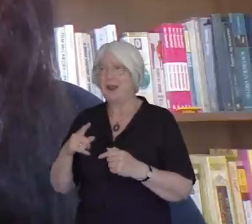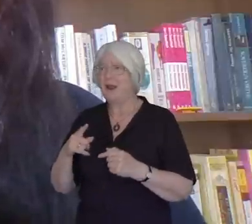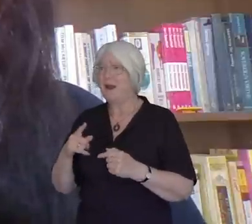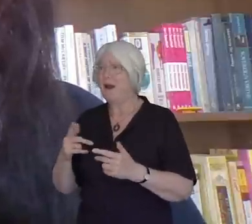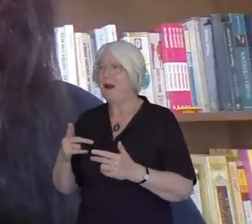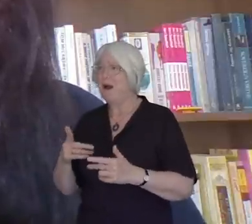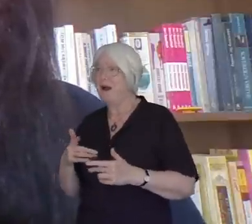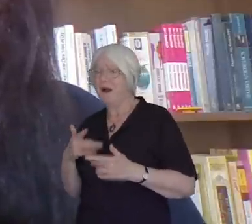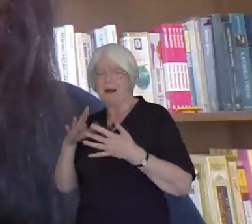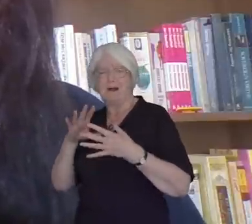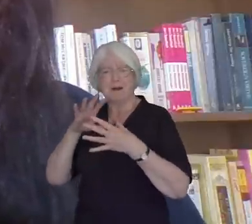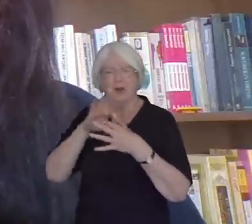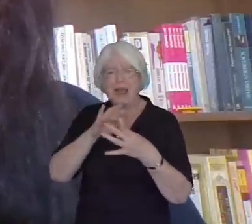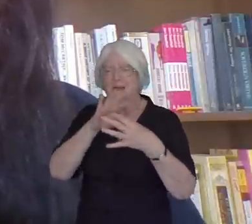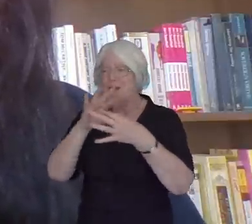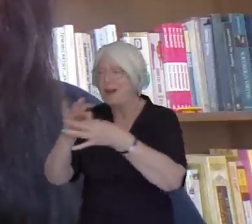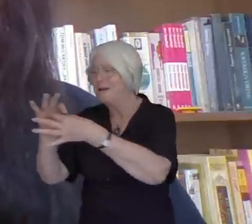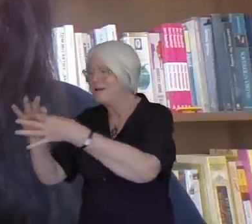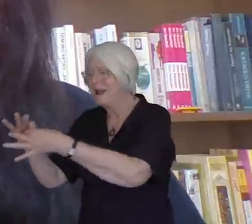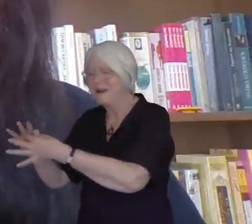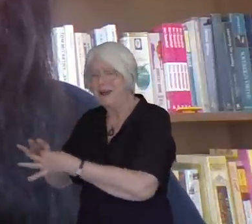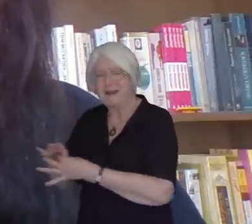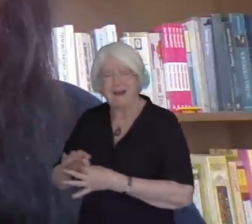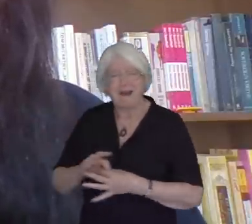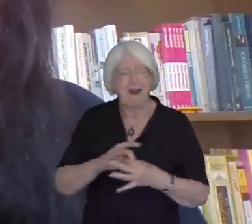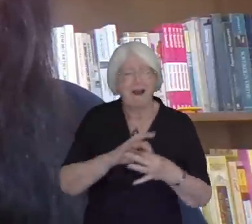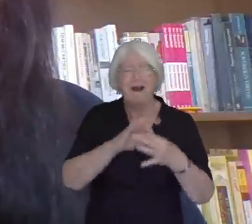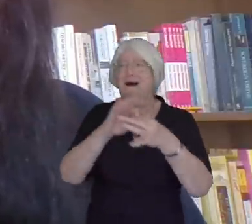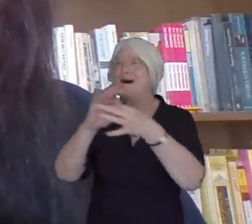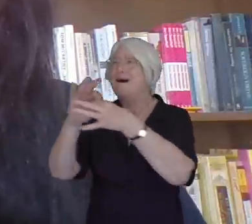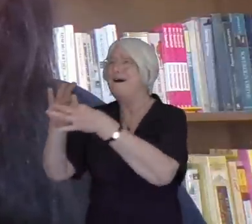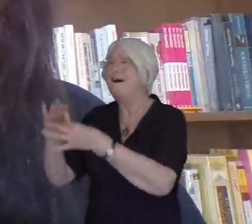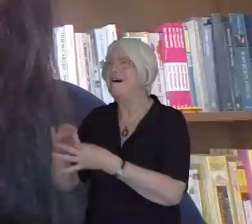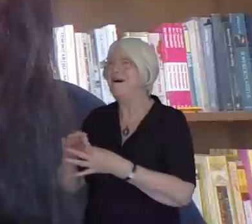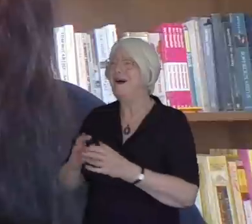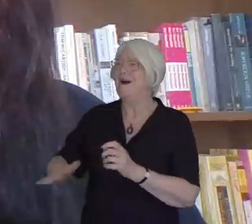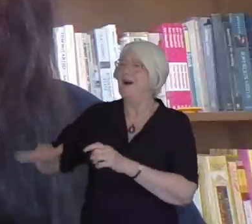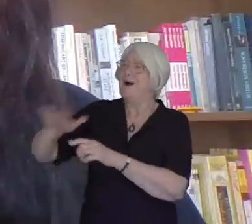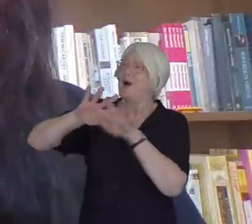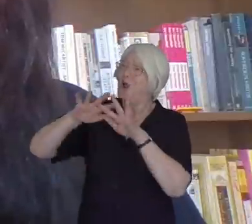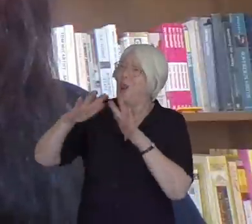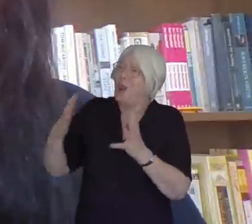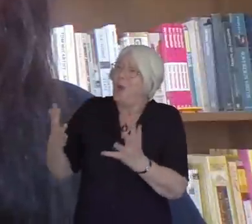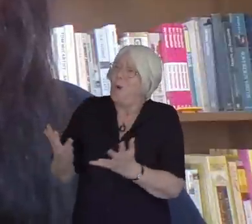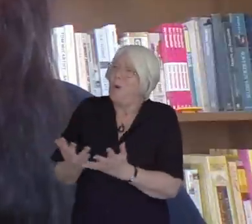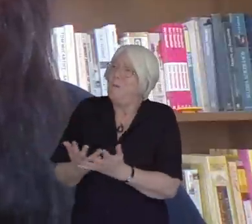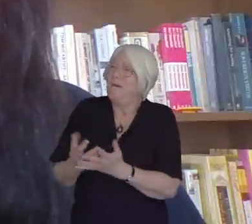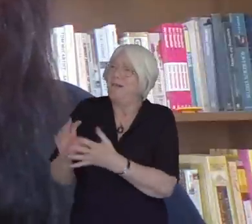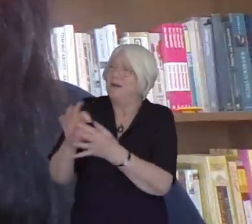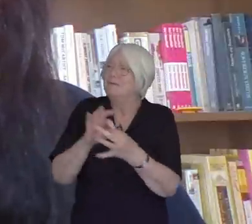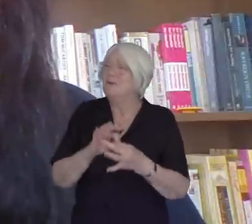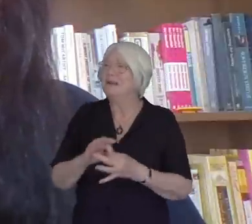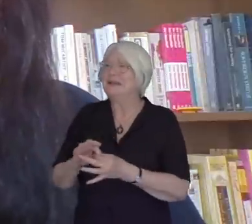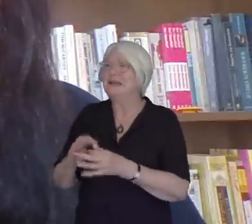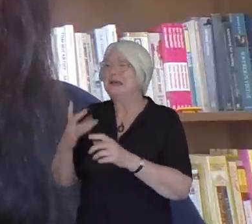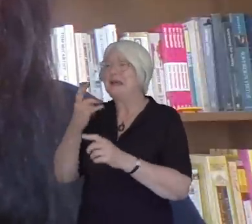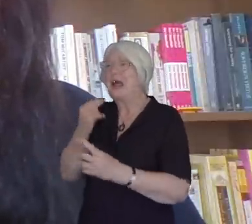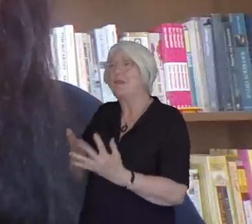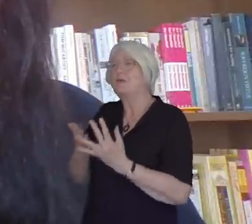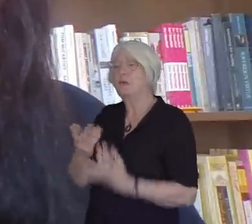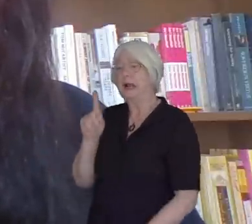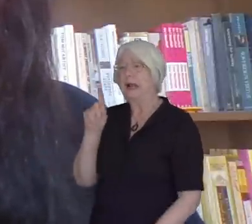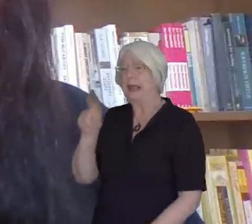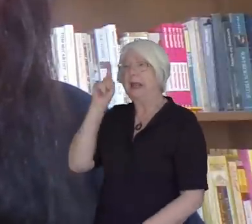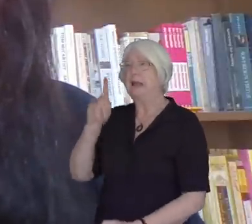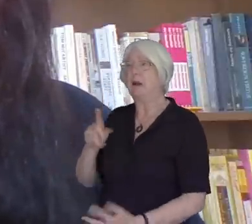We live in an increasingly interconnected world. Our local community is global, and our global community is just a click